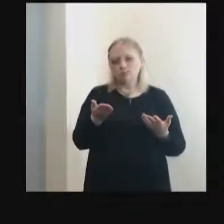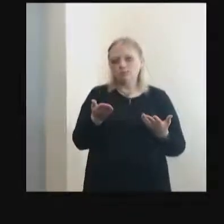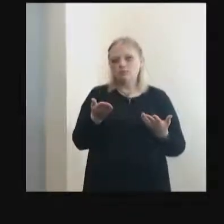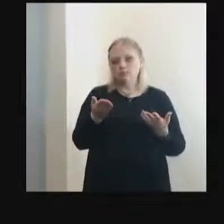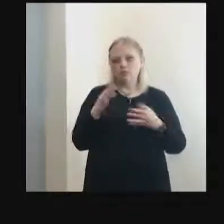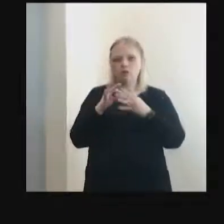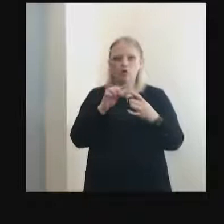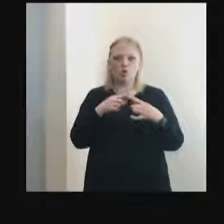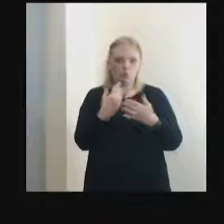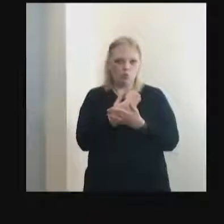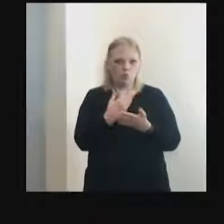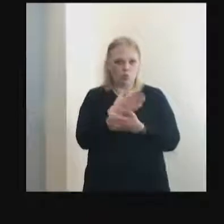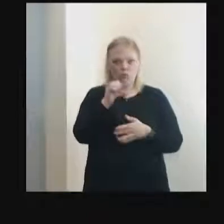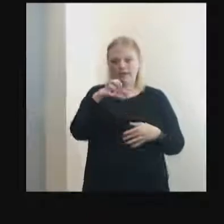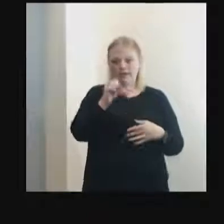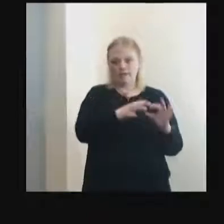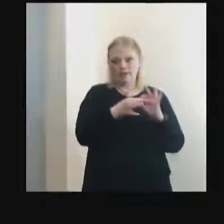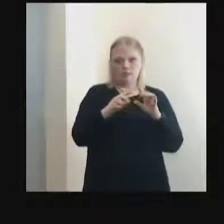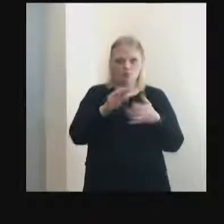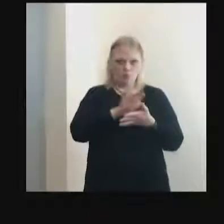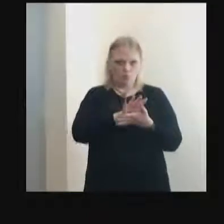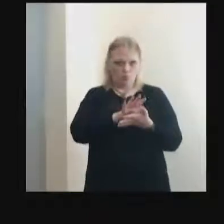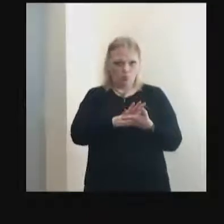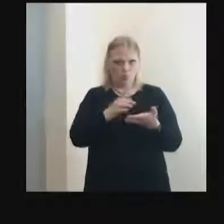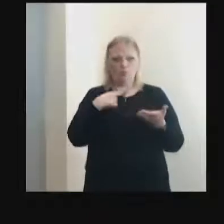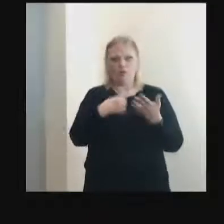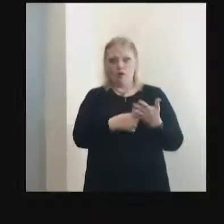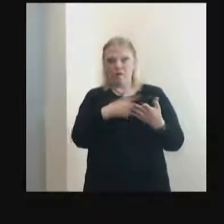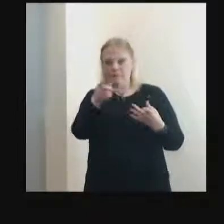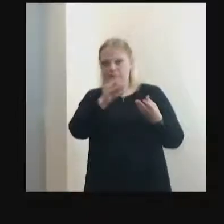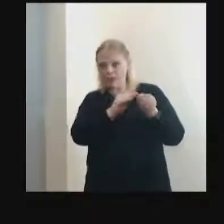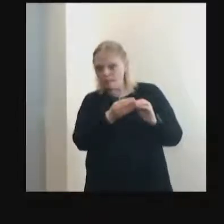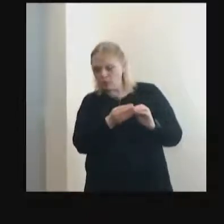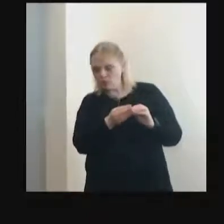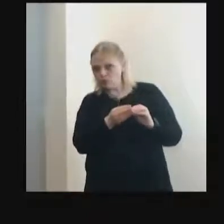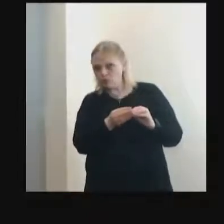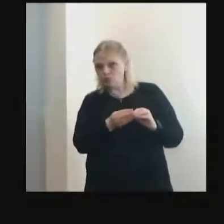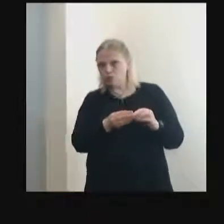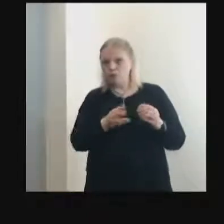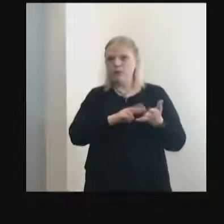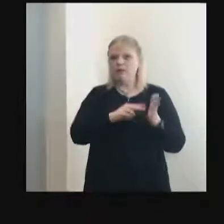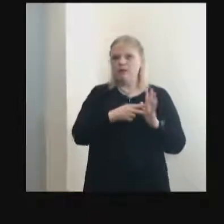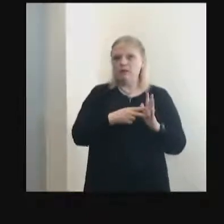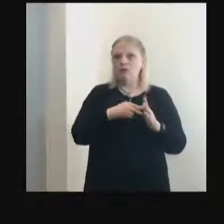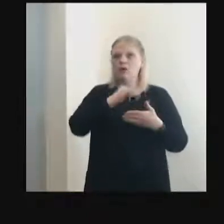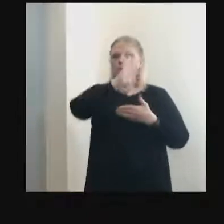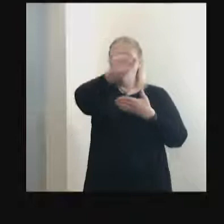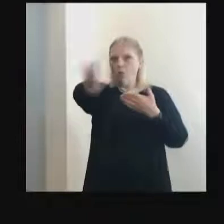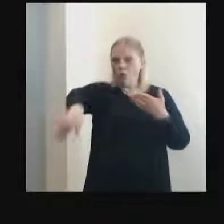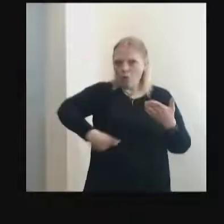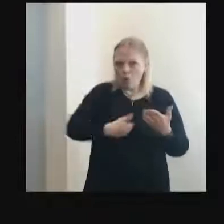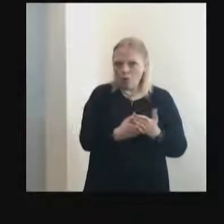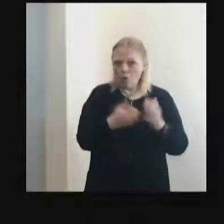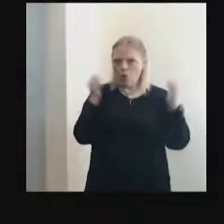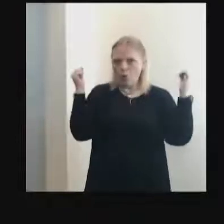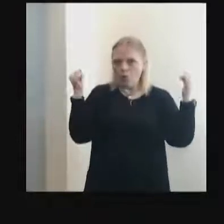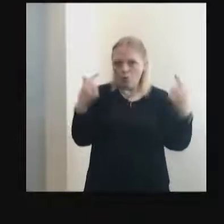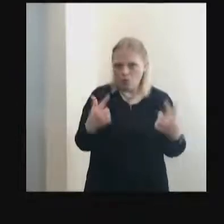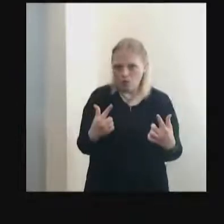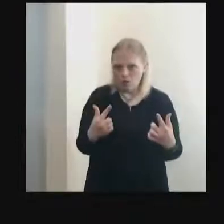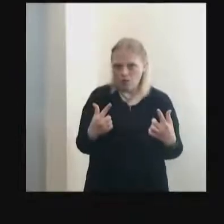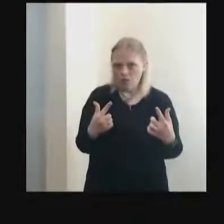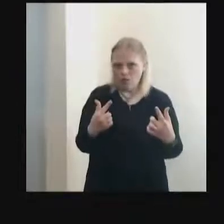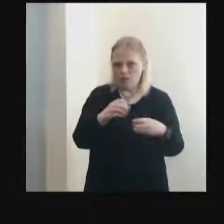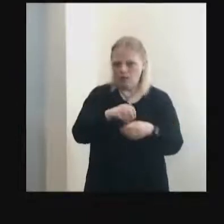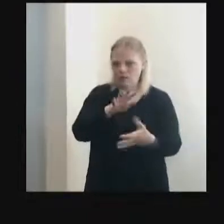to these new cases associated with schools. And we talk about these numbers, we're talking about all cases of individuals in schools,